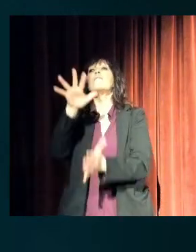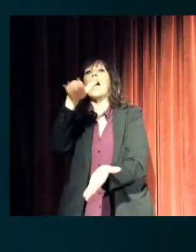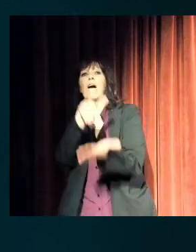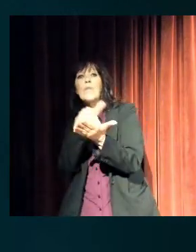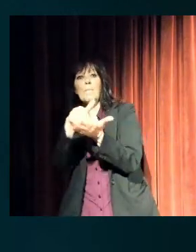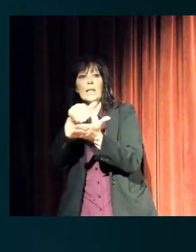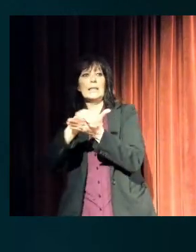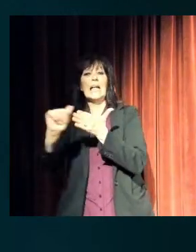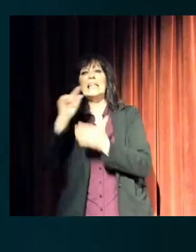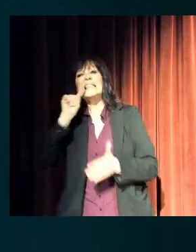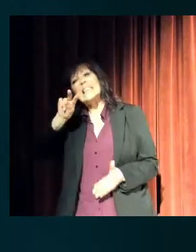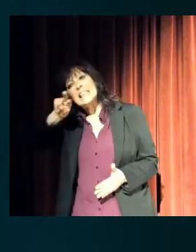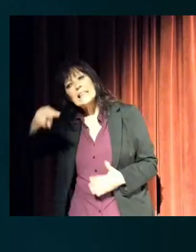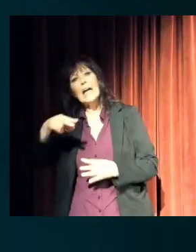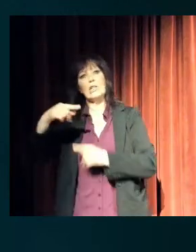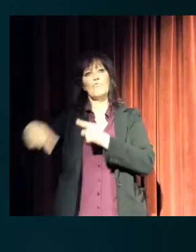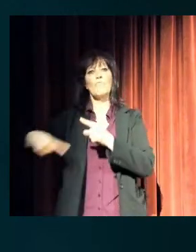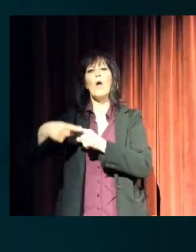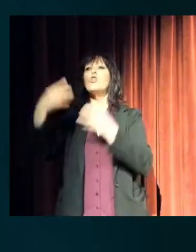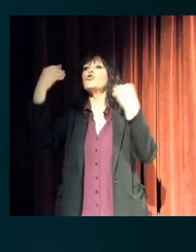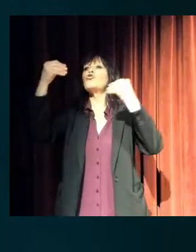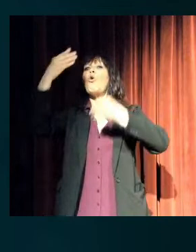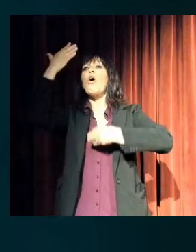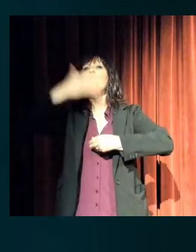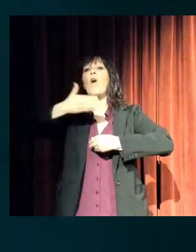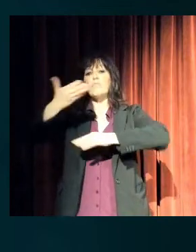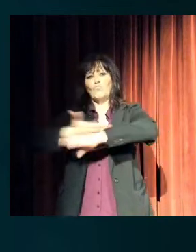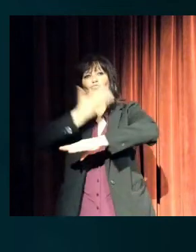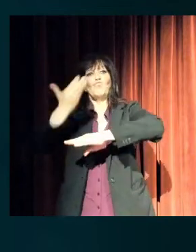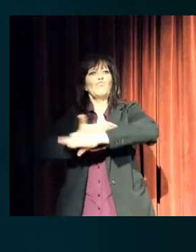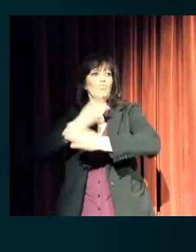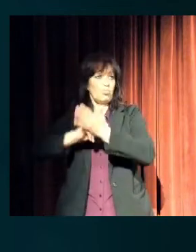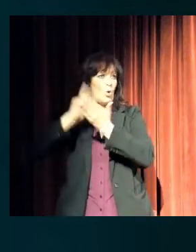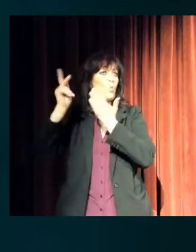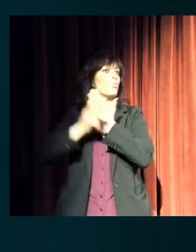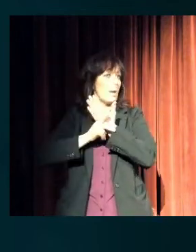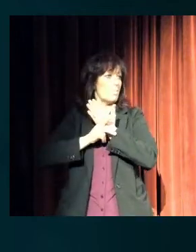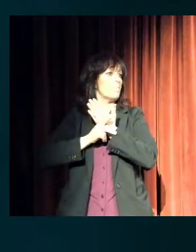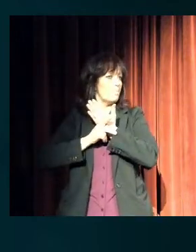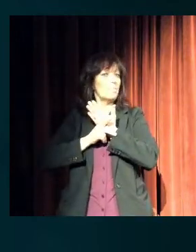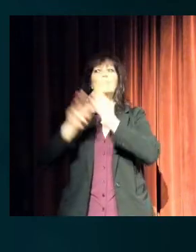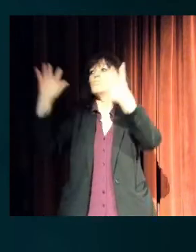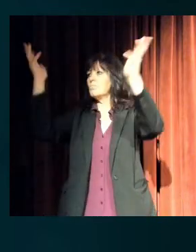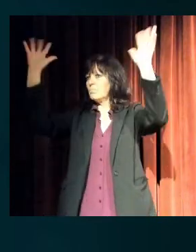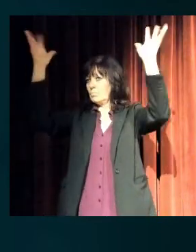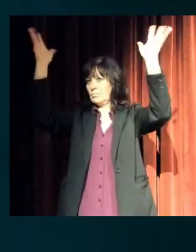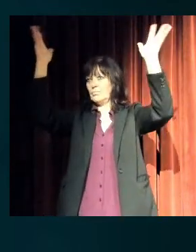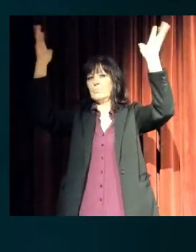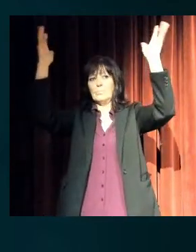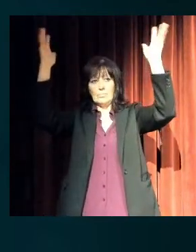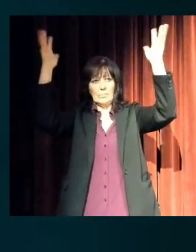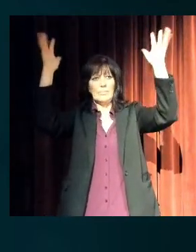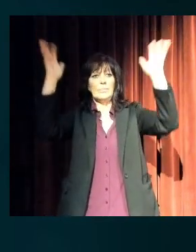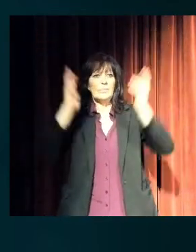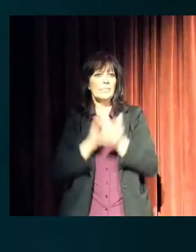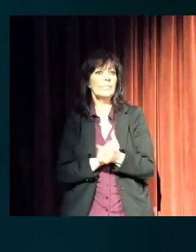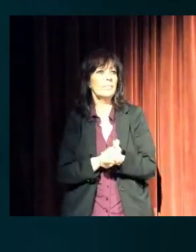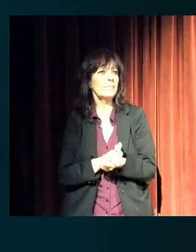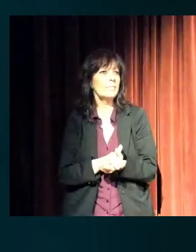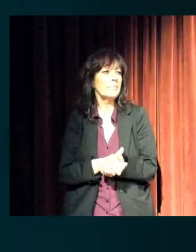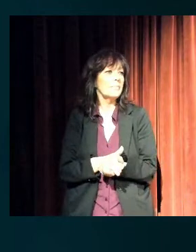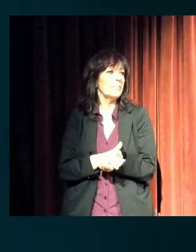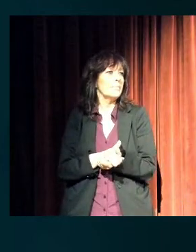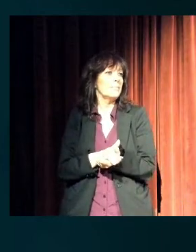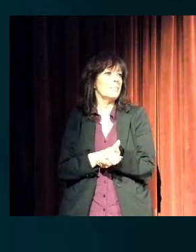million in a second round of the Storefront Revitalization Program. Thank you.